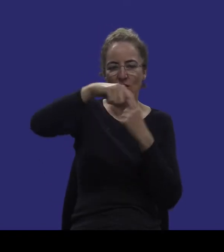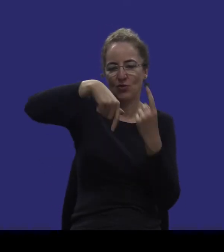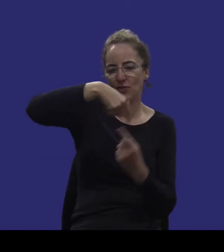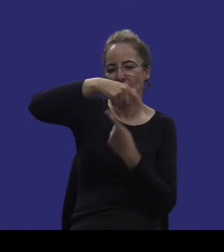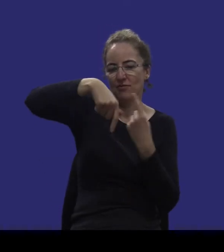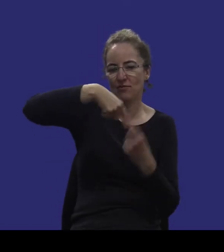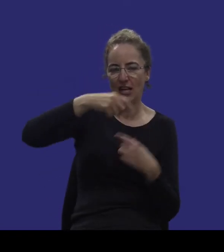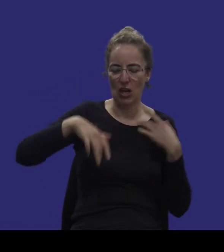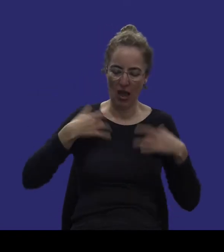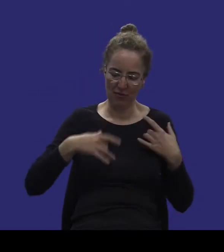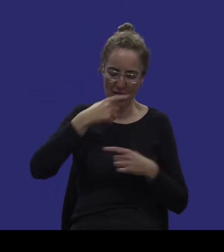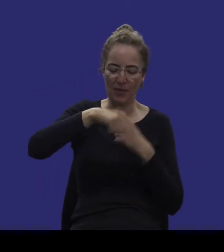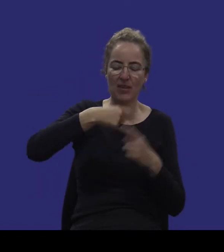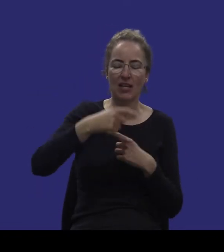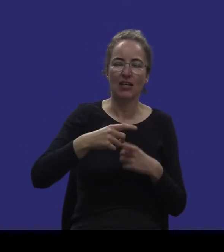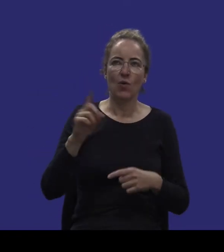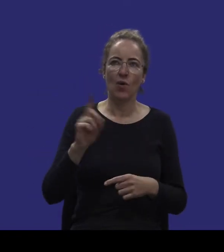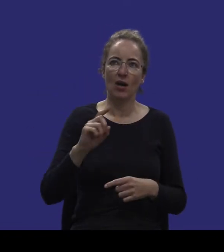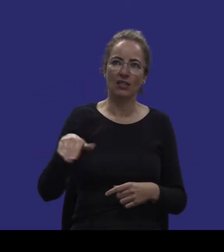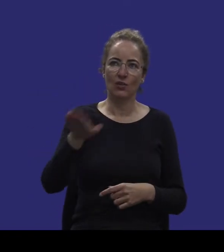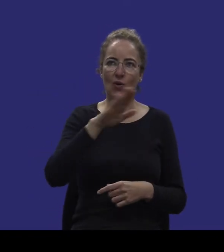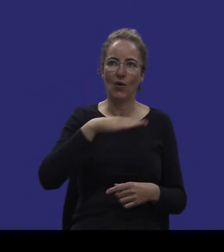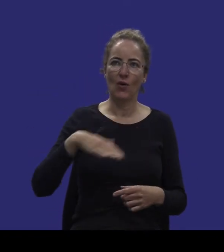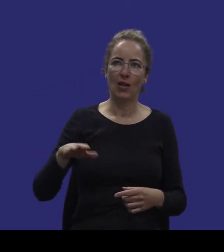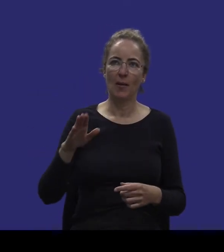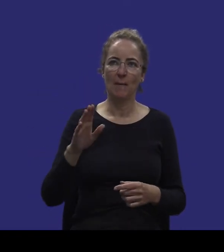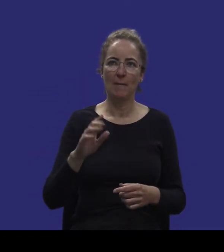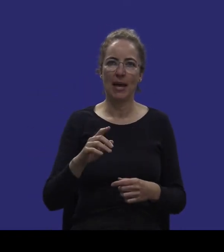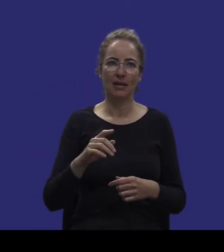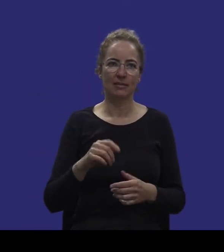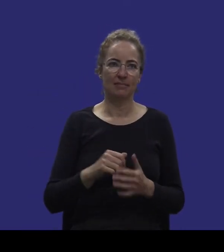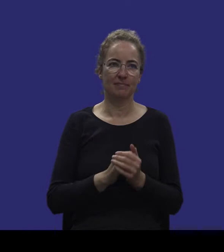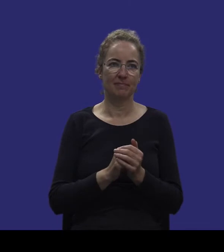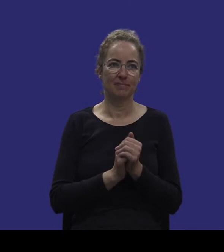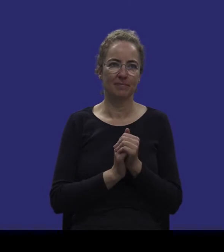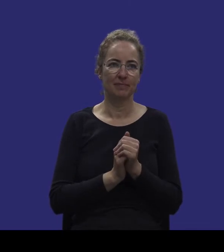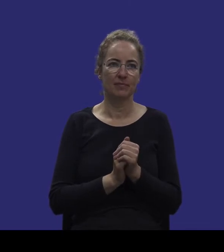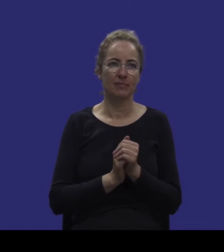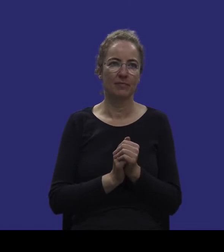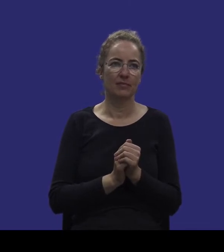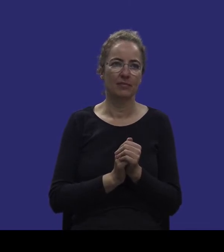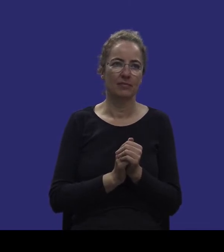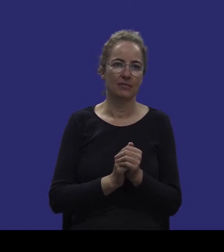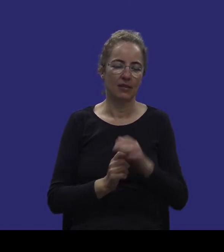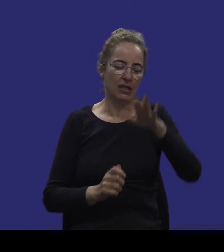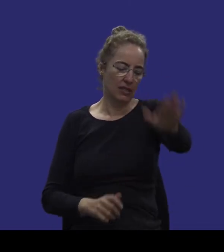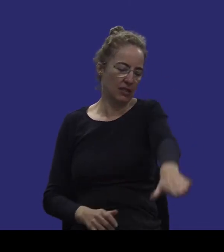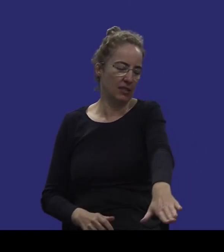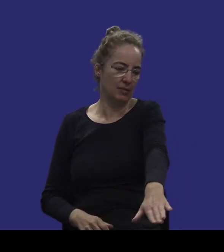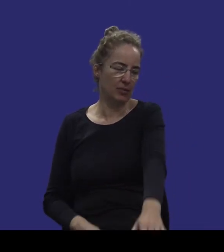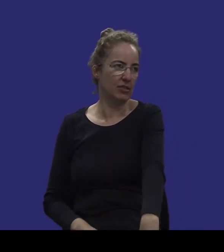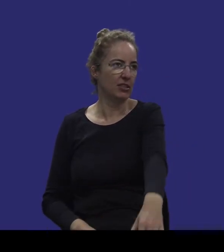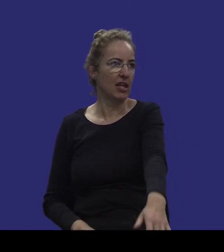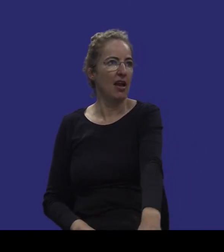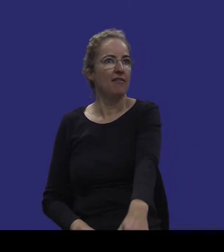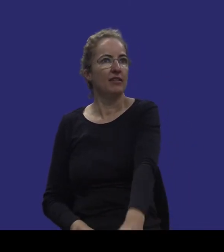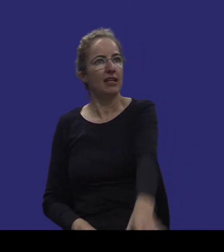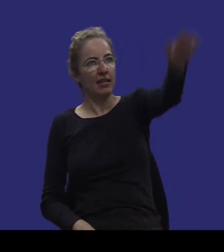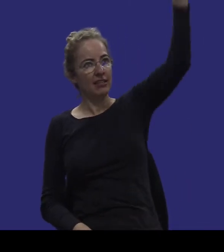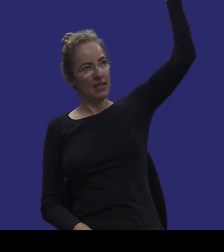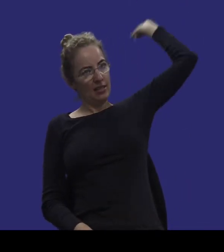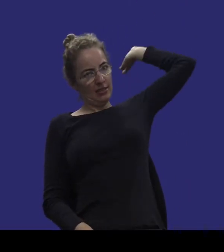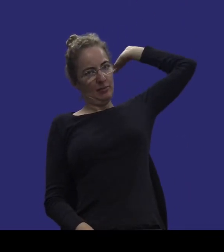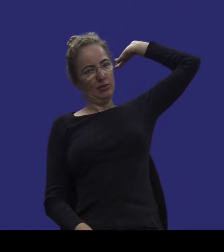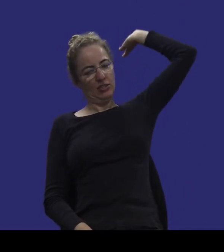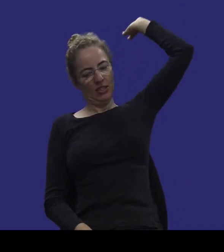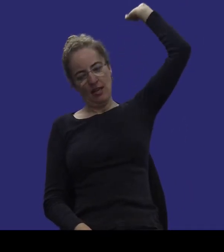he will turn your life around, and that's what it's all about. You put your left hand in, you put your left